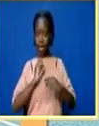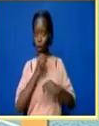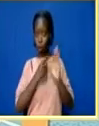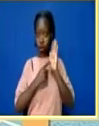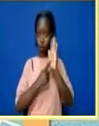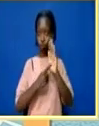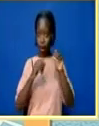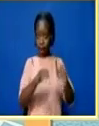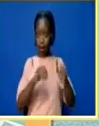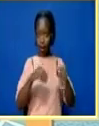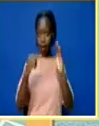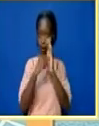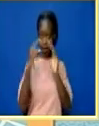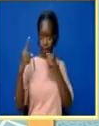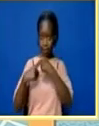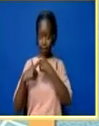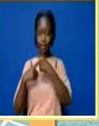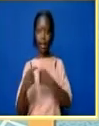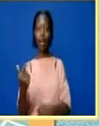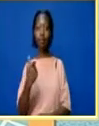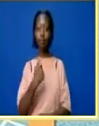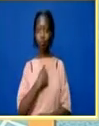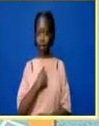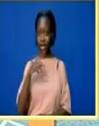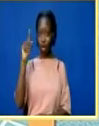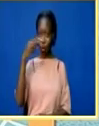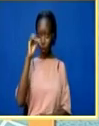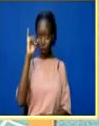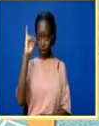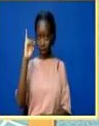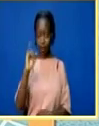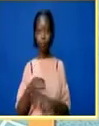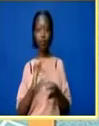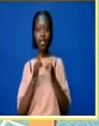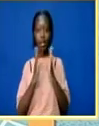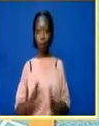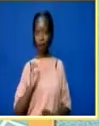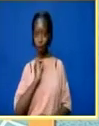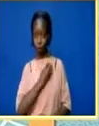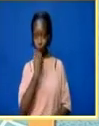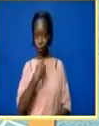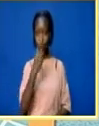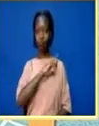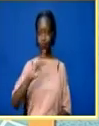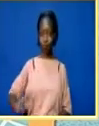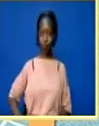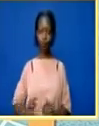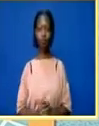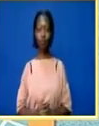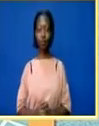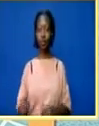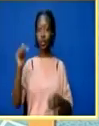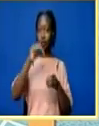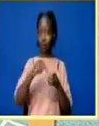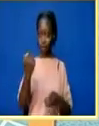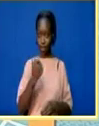Agriculture Grade 6. I am Koi and our sign interpreter is Velma Akinyi. And joining